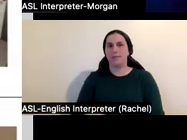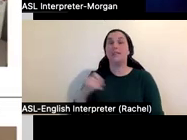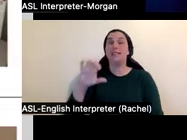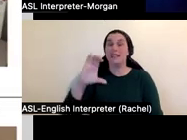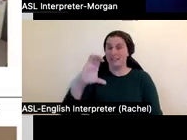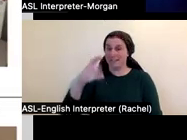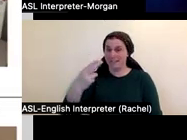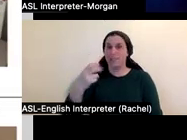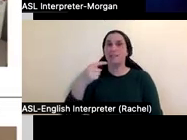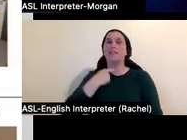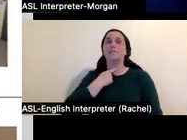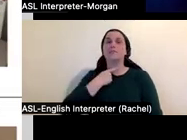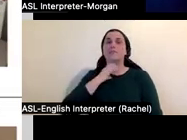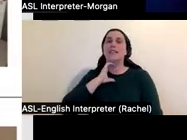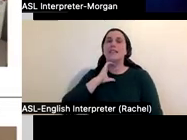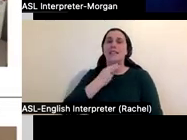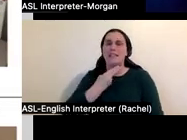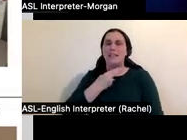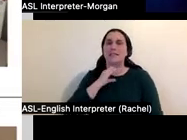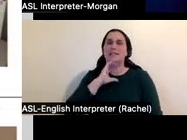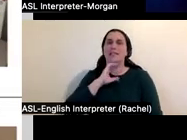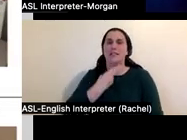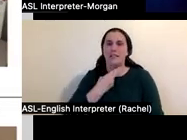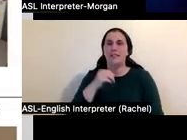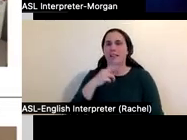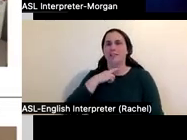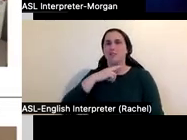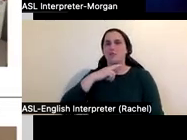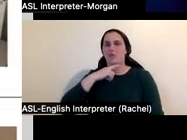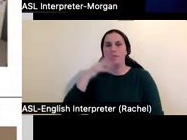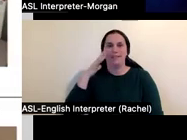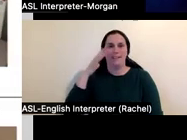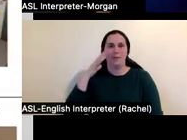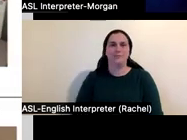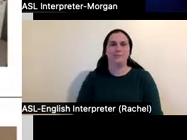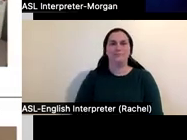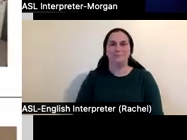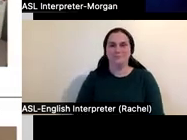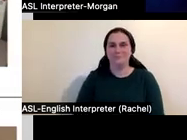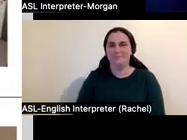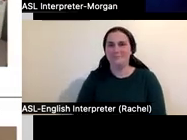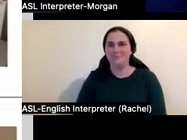yeah. Gute Nacht. We do pencils, but I Oh. always use it with pen. Very good, yeah. Yes,